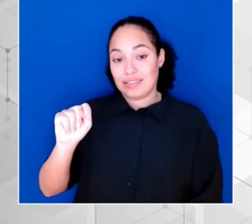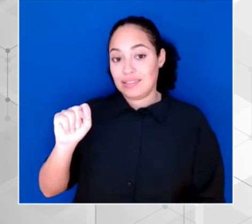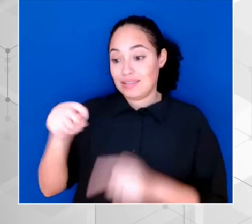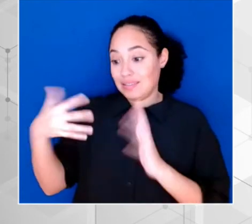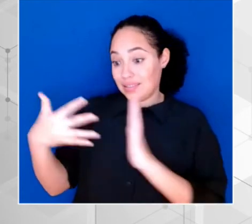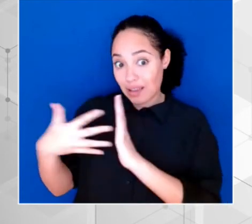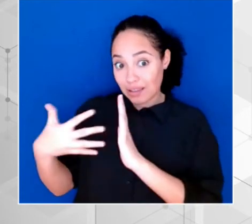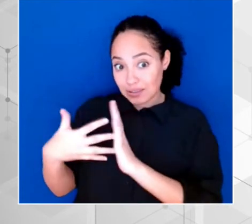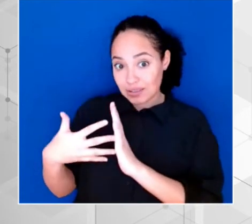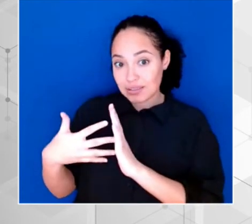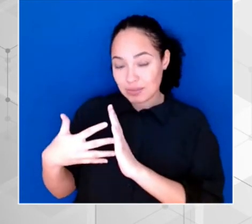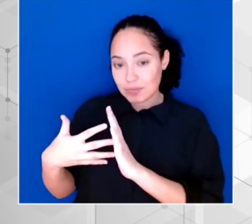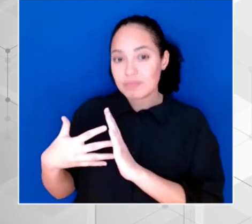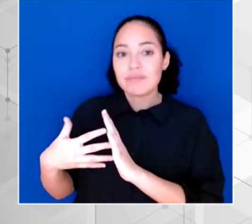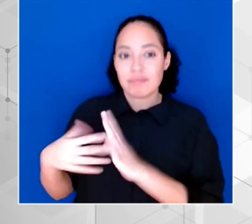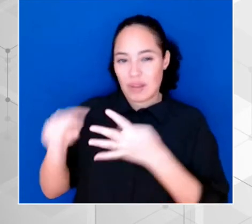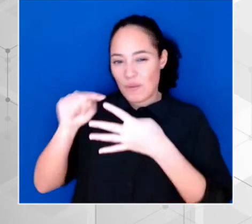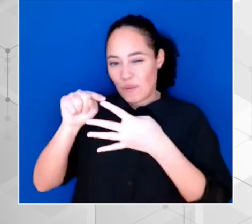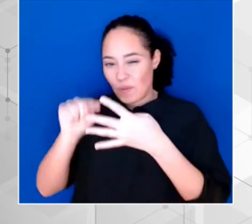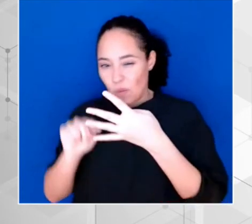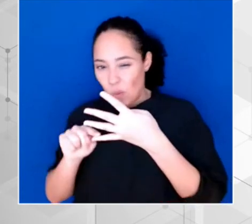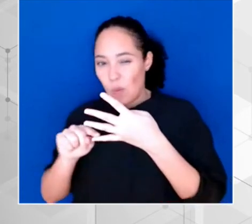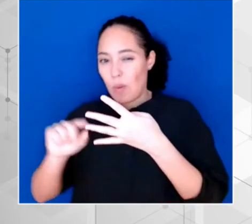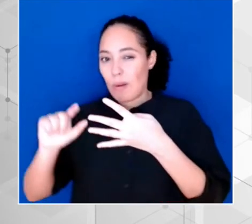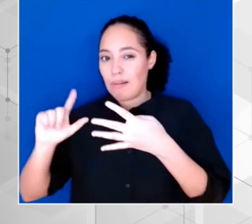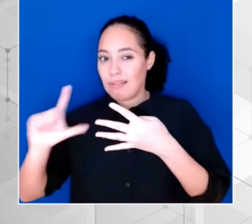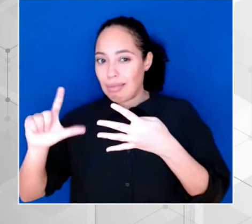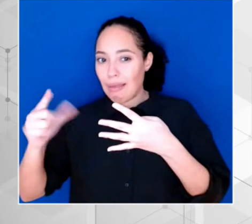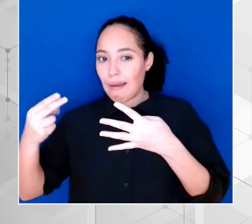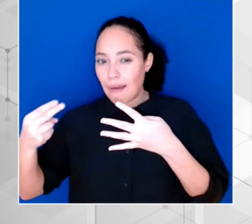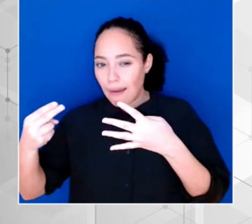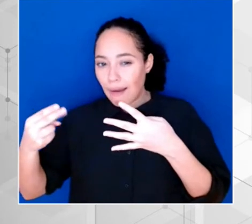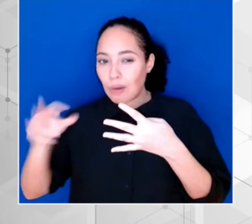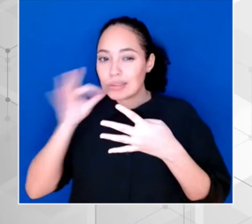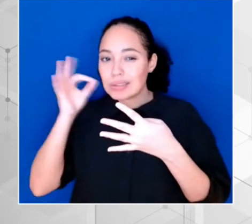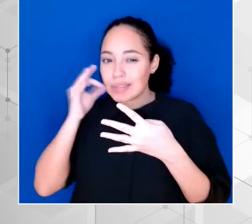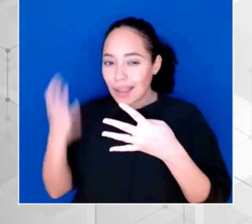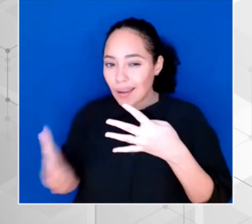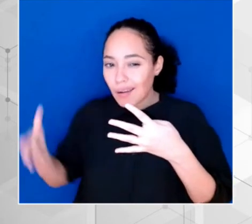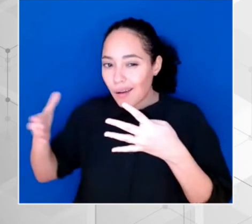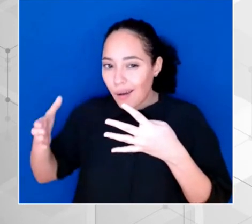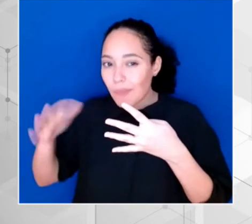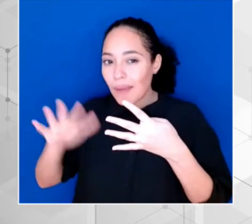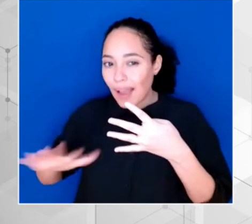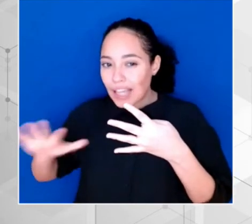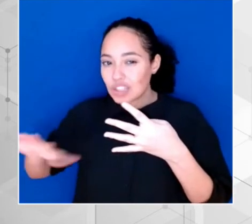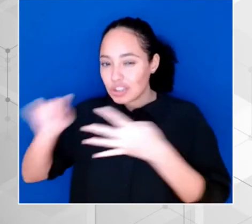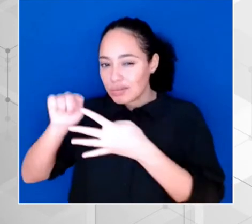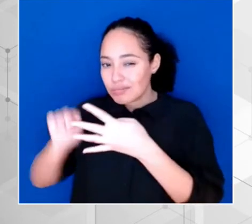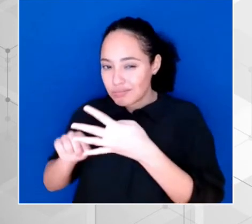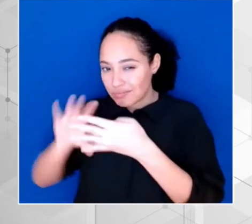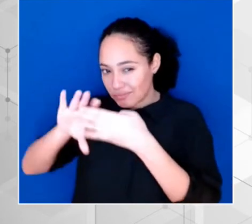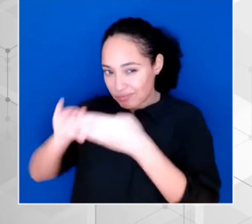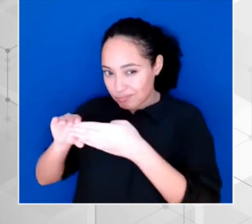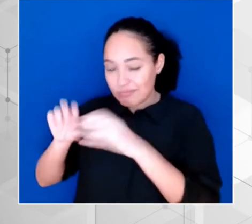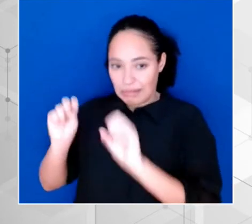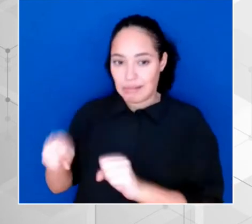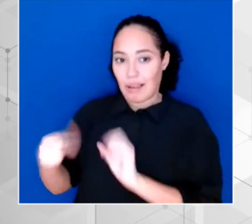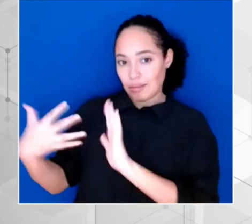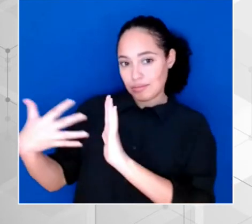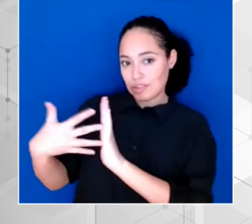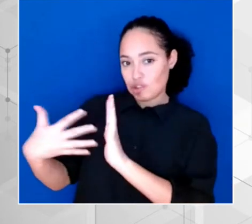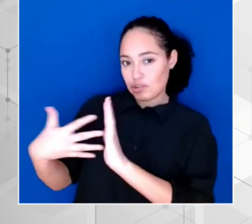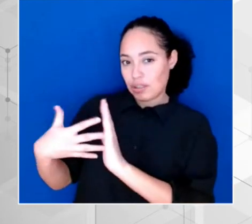and using GitHub Actions if you want to perform those tests while you're creating a pull request if you have your code